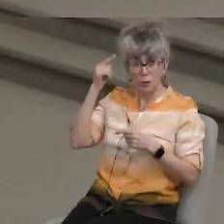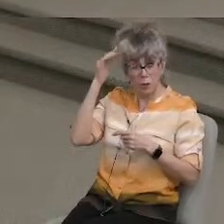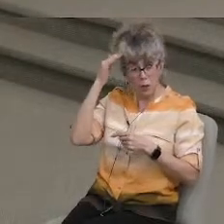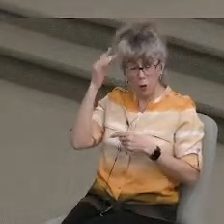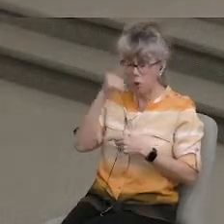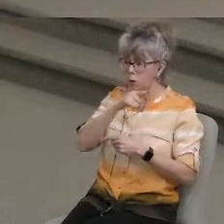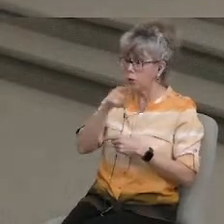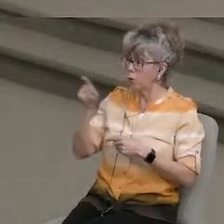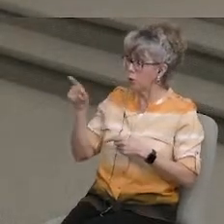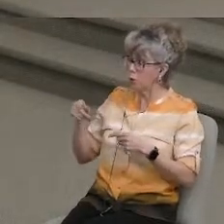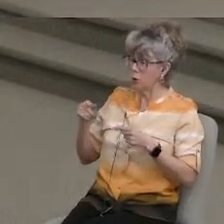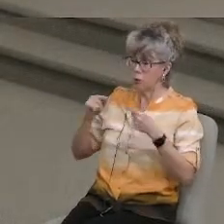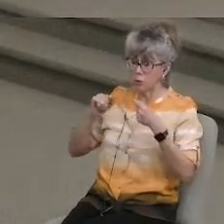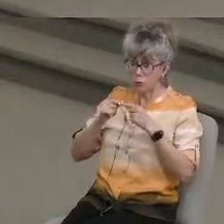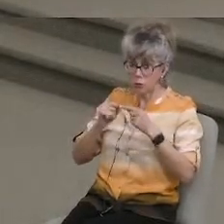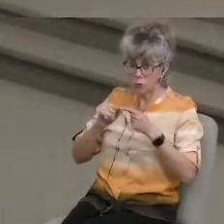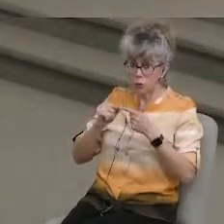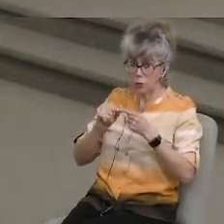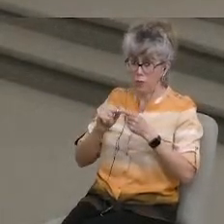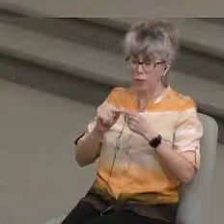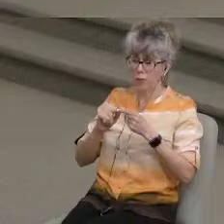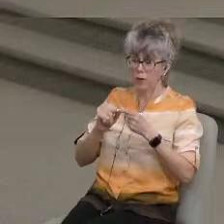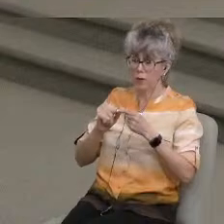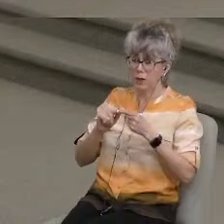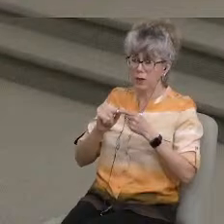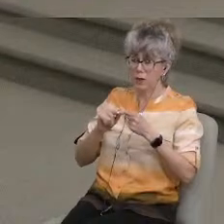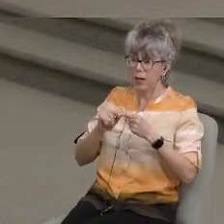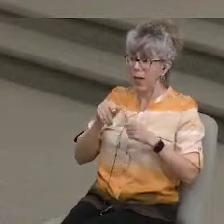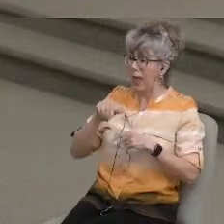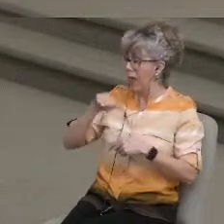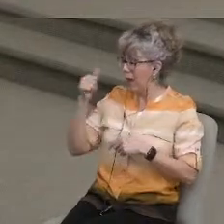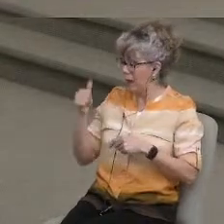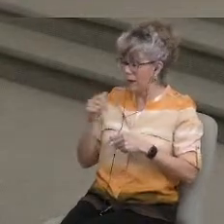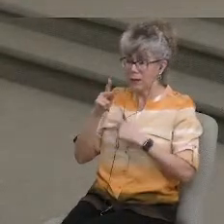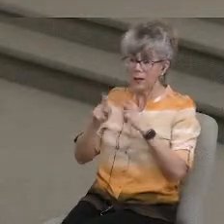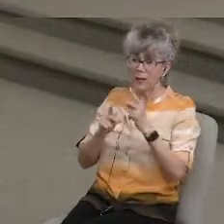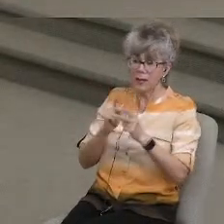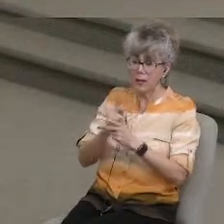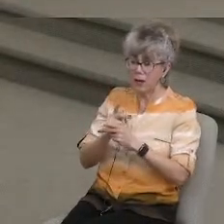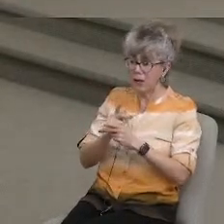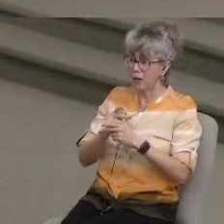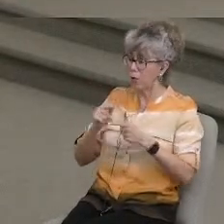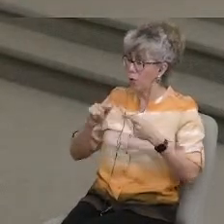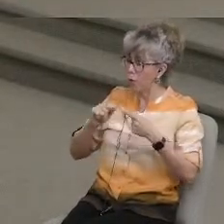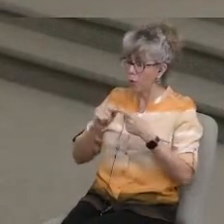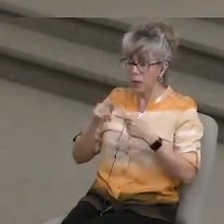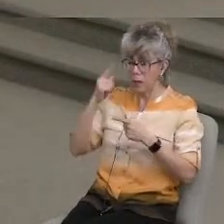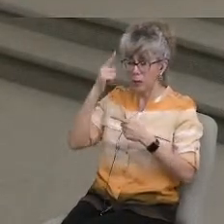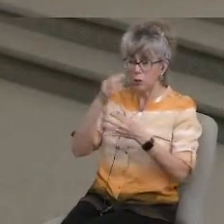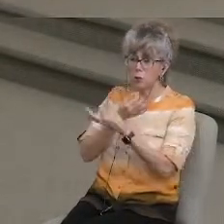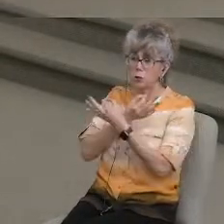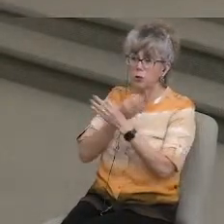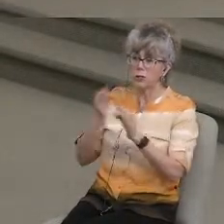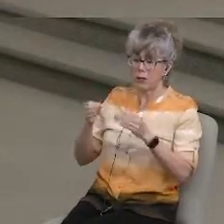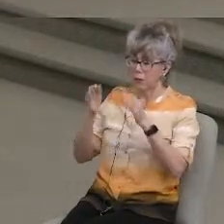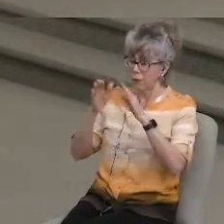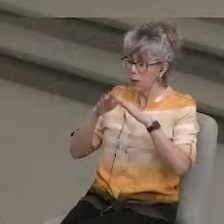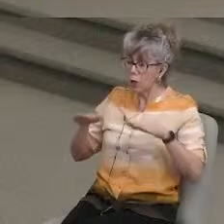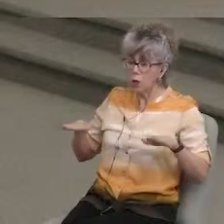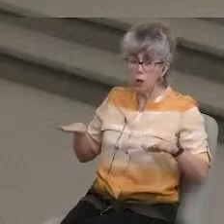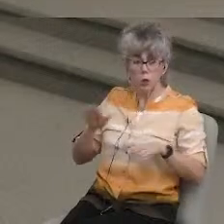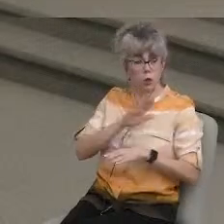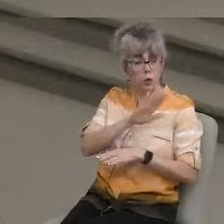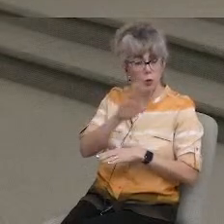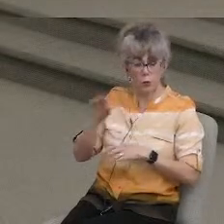suffer any type of pain to spare your child, to save your child, to help your child so they would not